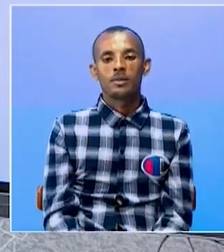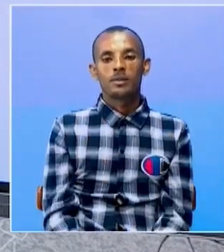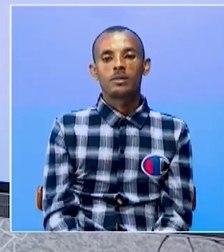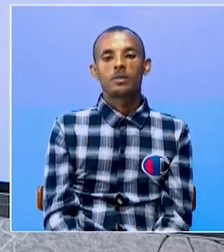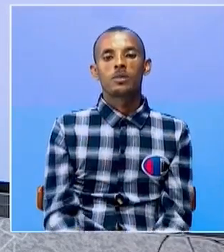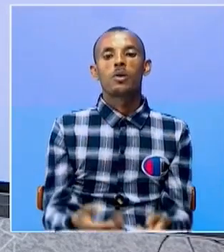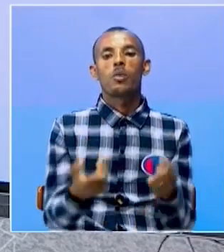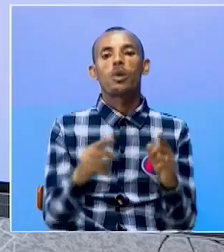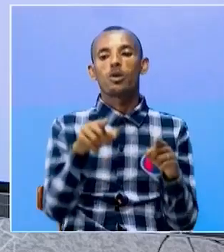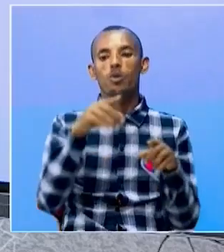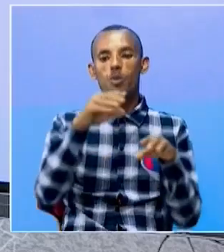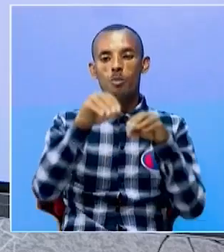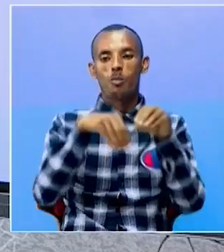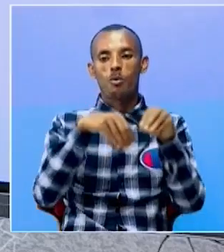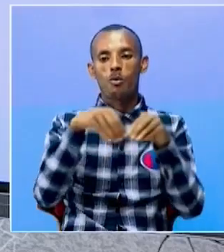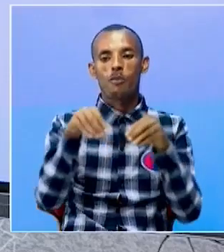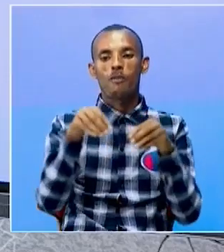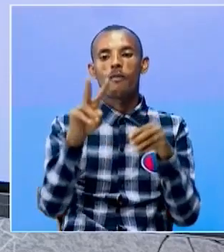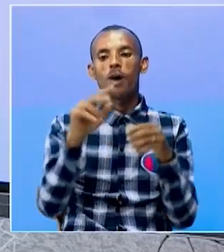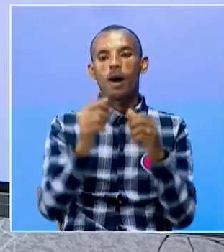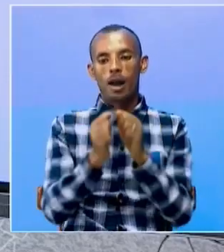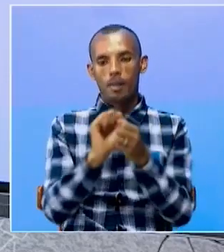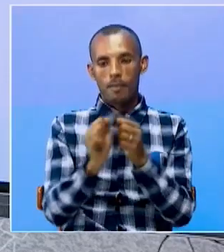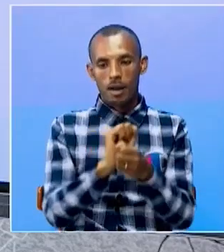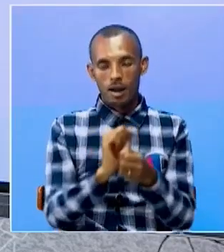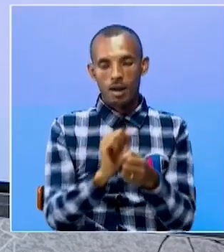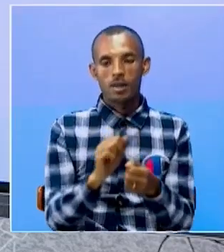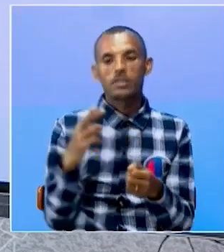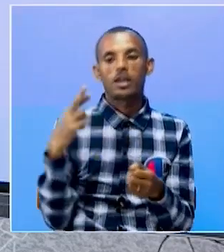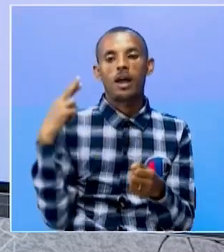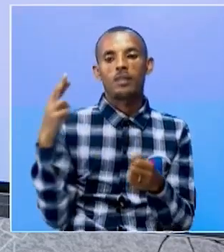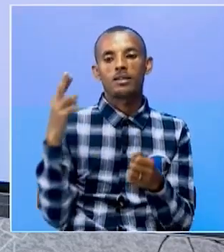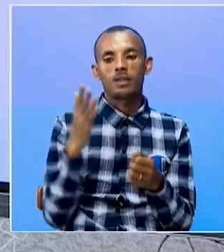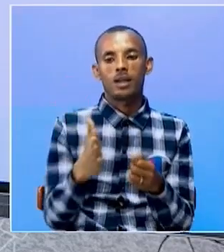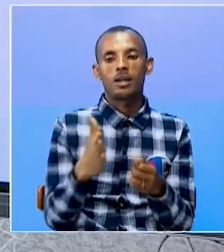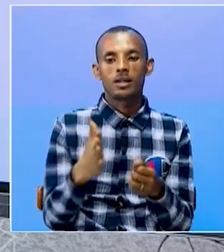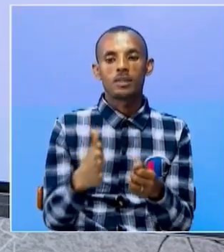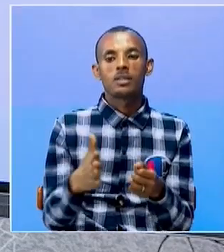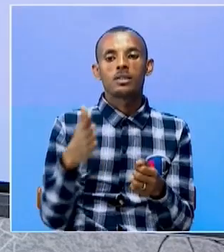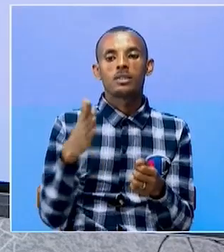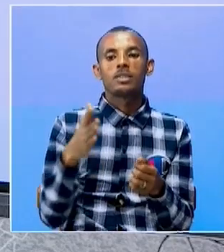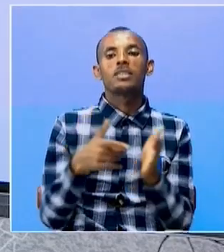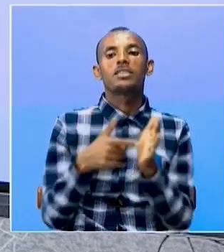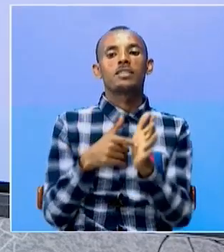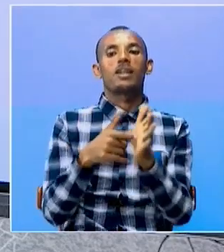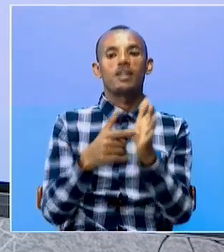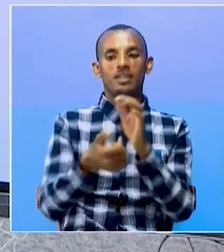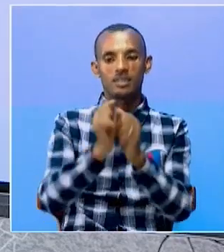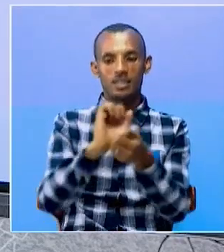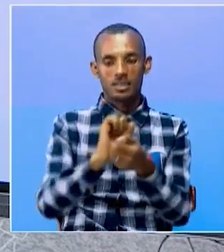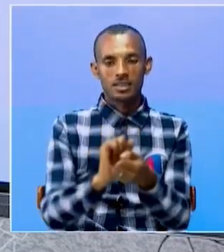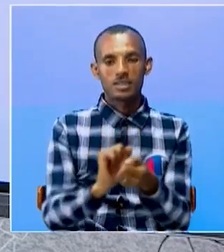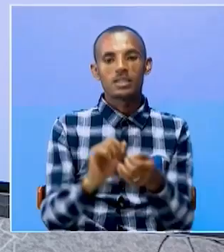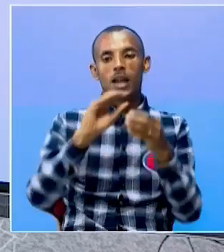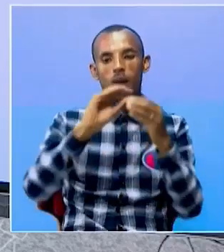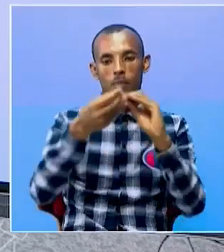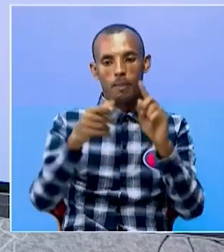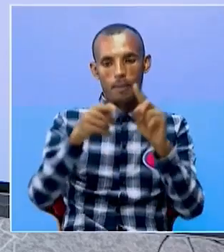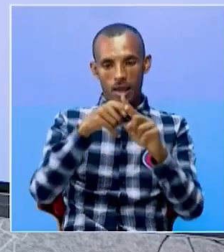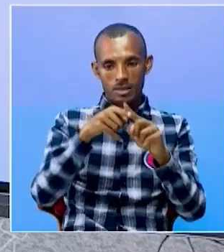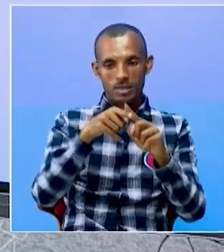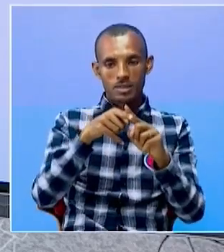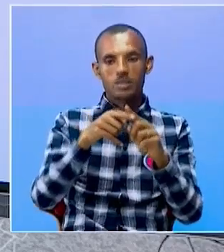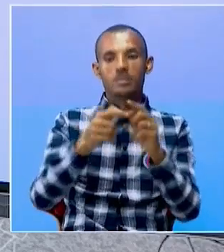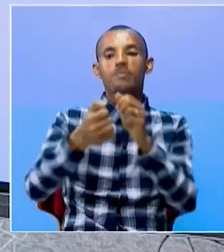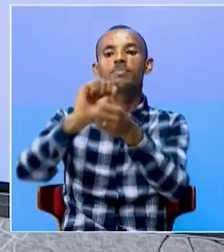When you move the variable from one side to the other side, the sign changes. If the number is plus, when